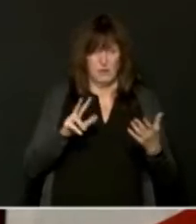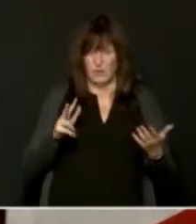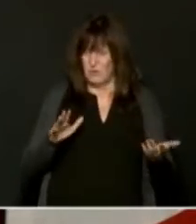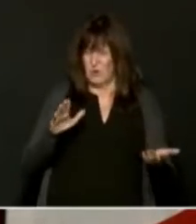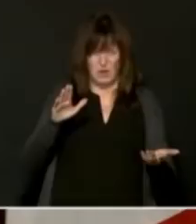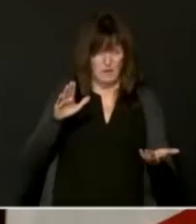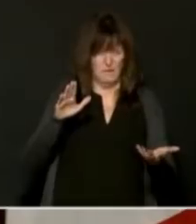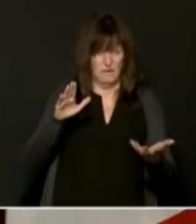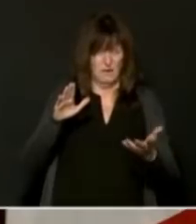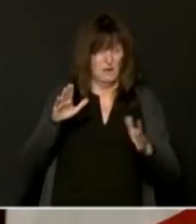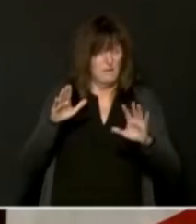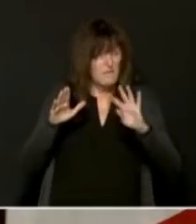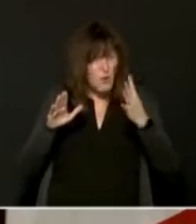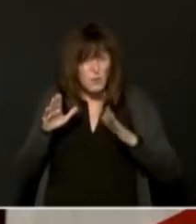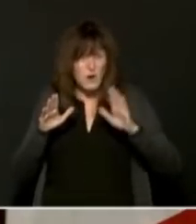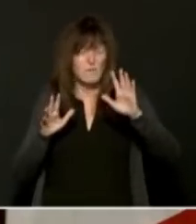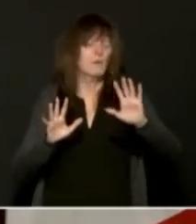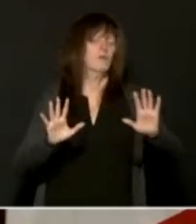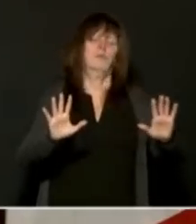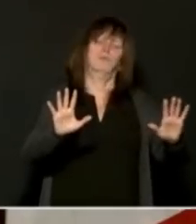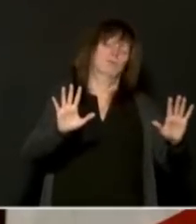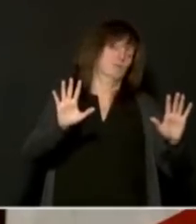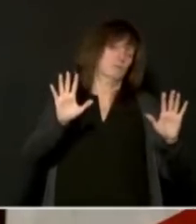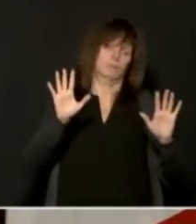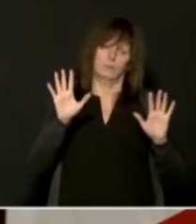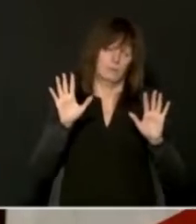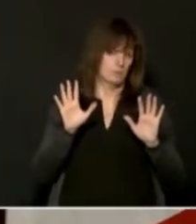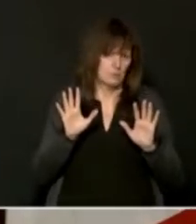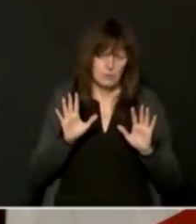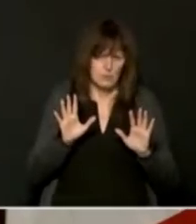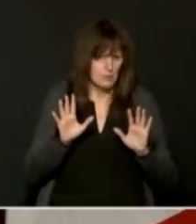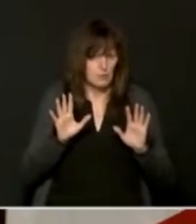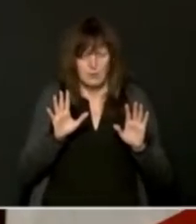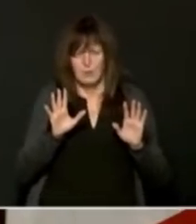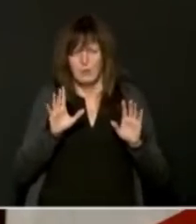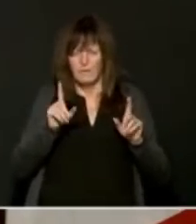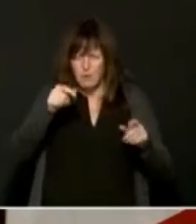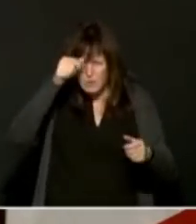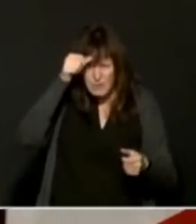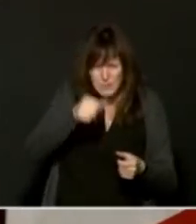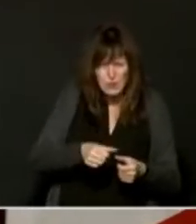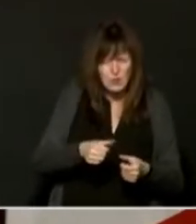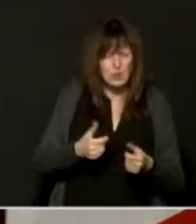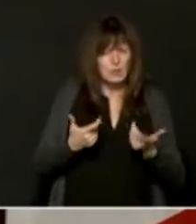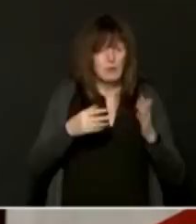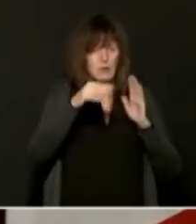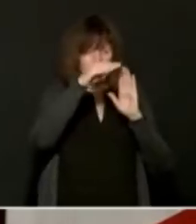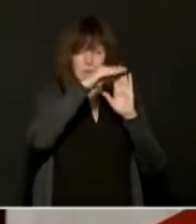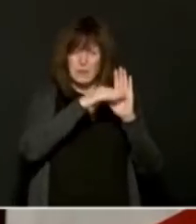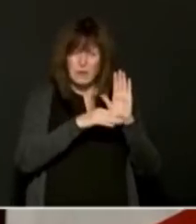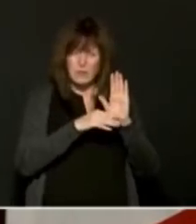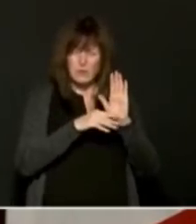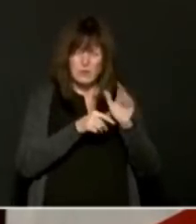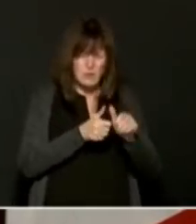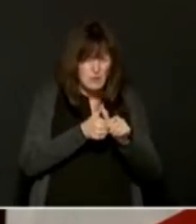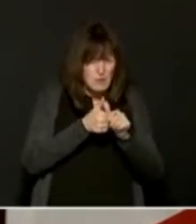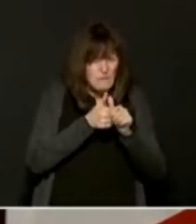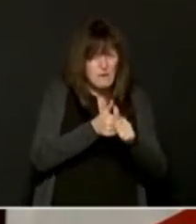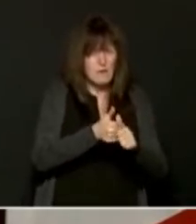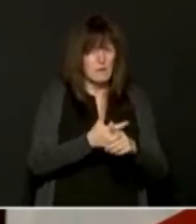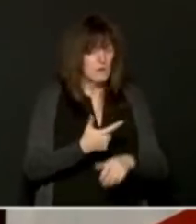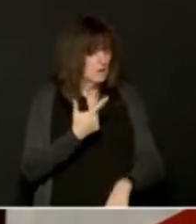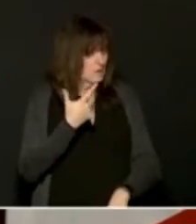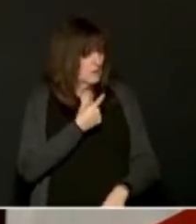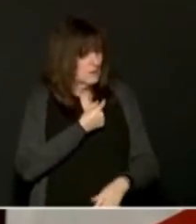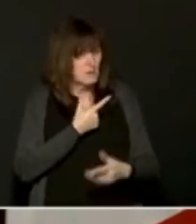people should remember to follow public health measures, even if you've been vaccinated. And of course, if you haven't been vaccinated and